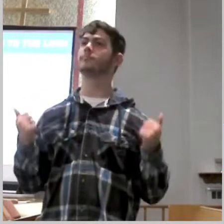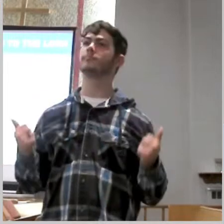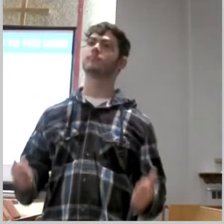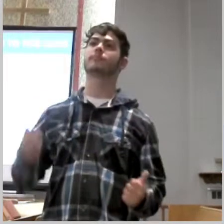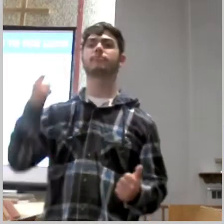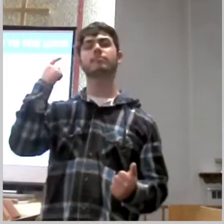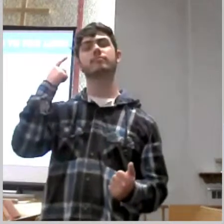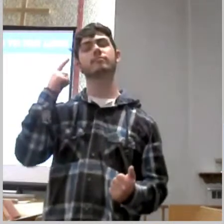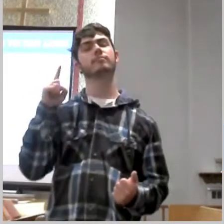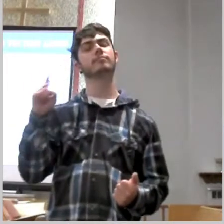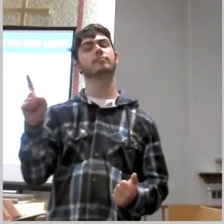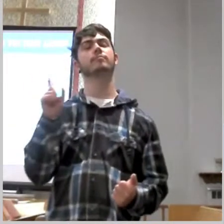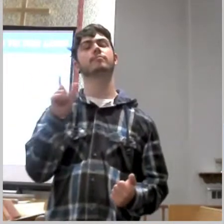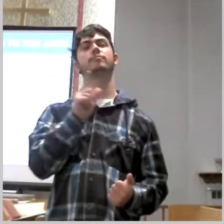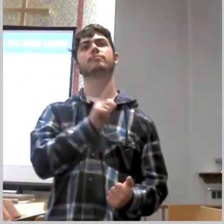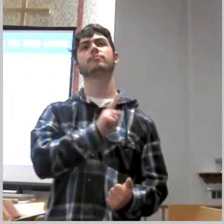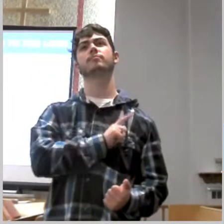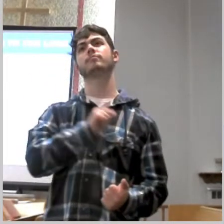hallelujah. Sing